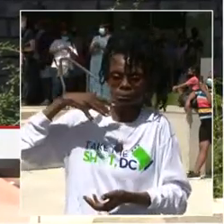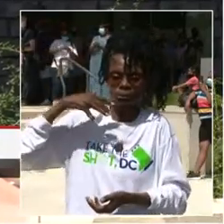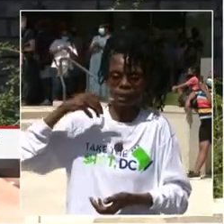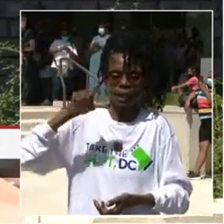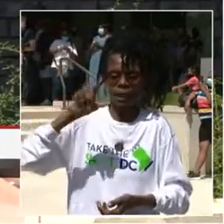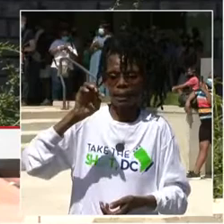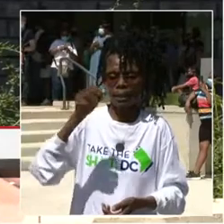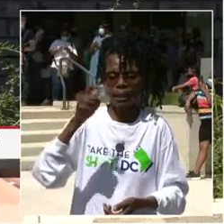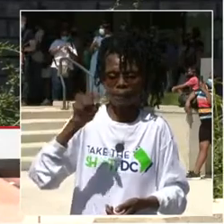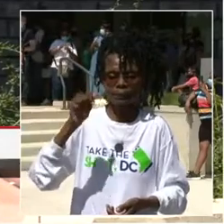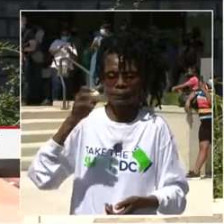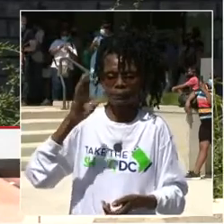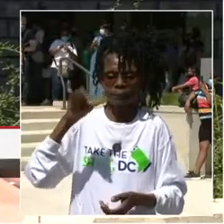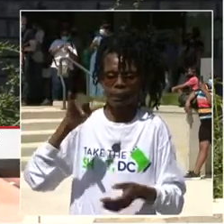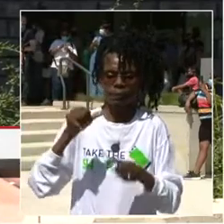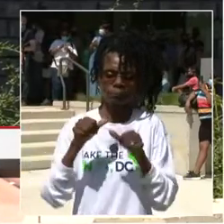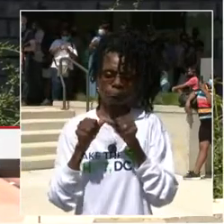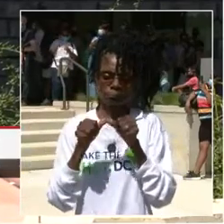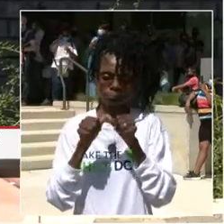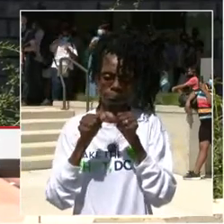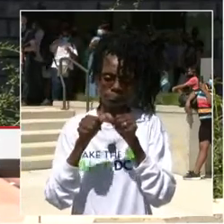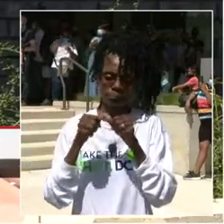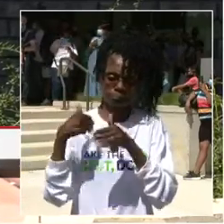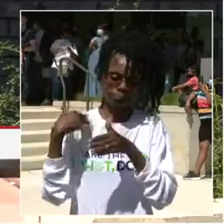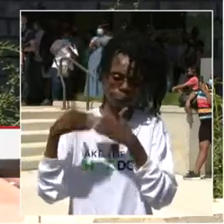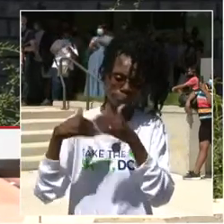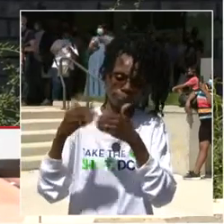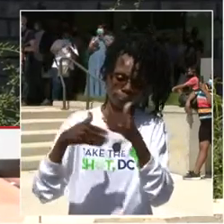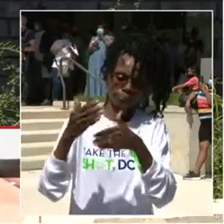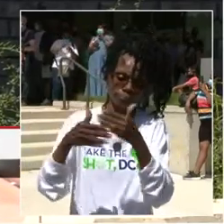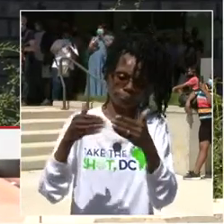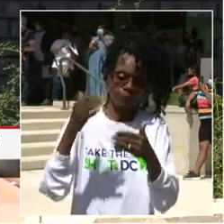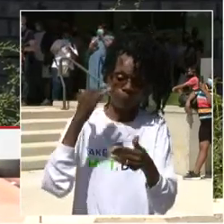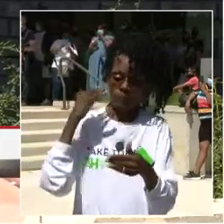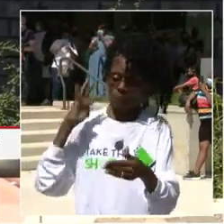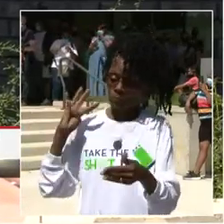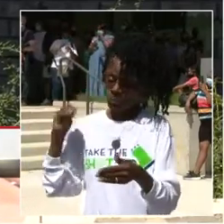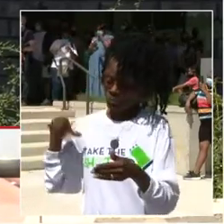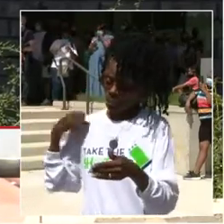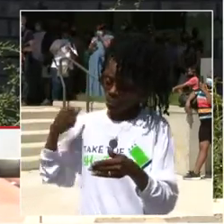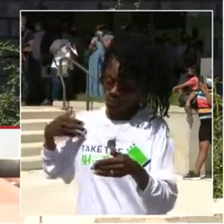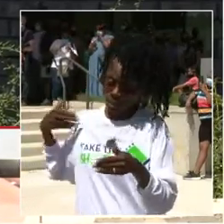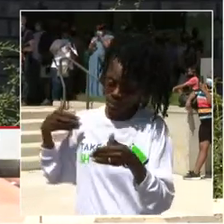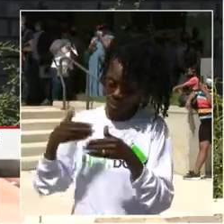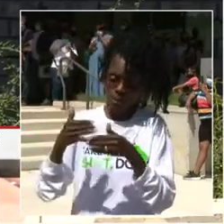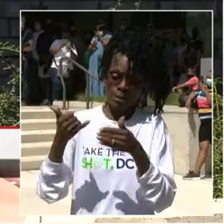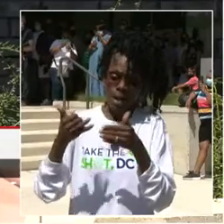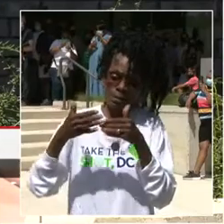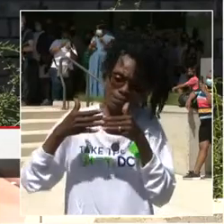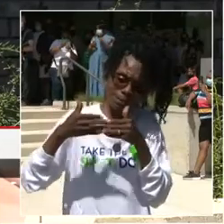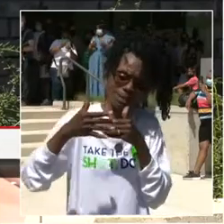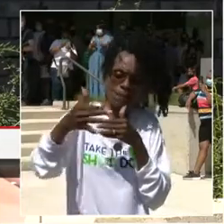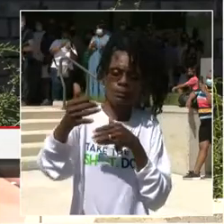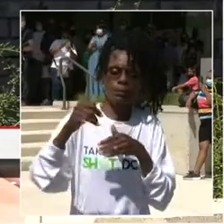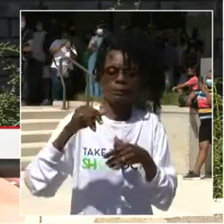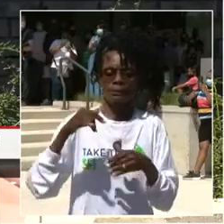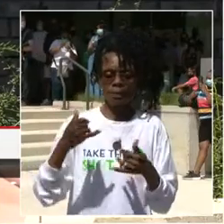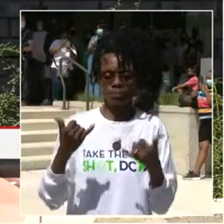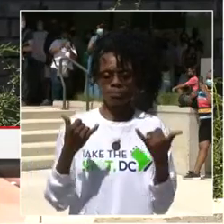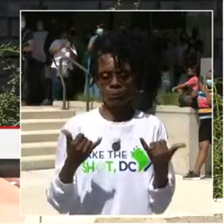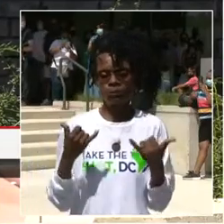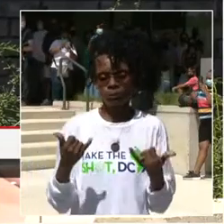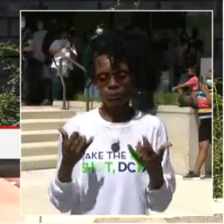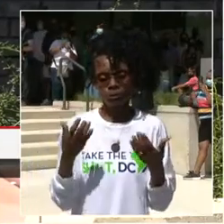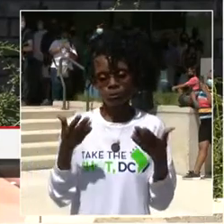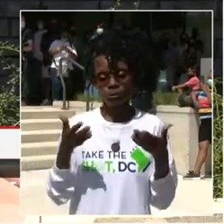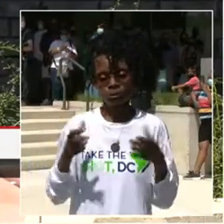more years. For the teachers and staff today, this signals a chance to witness